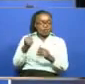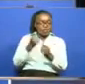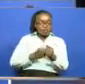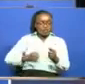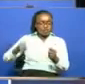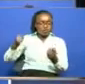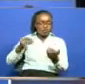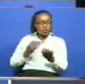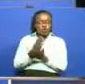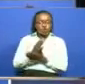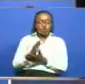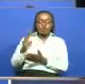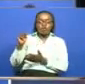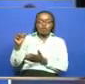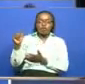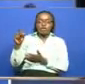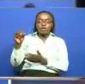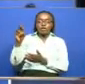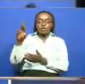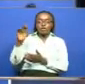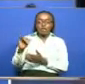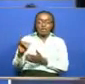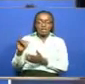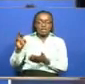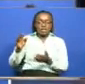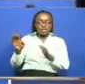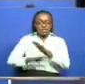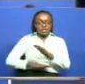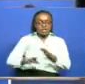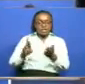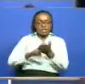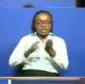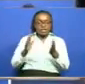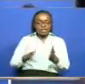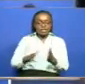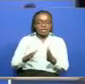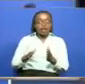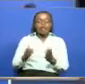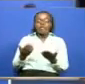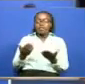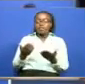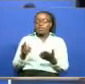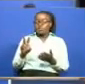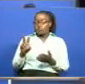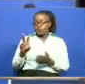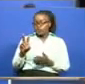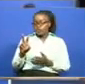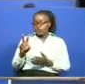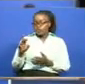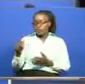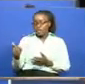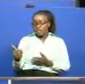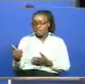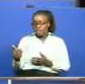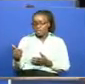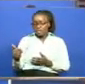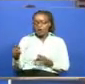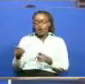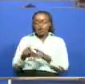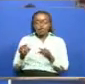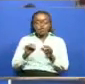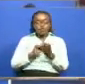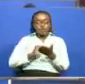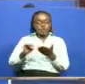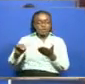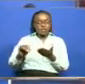of Wilson Makore as the assistant registrar. Ali Abdullahi Suro and Florence Tabu were also cleared to serve